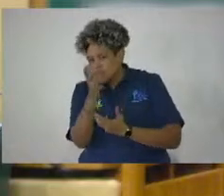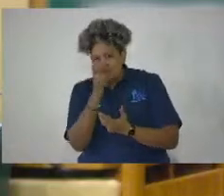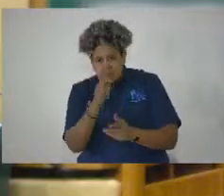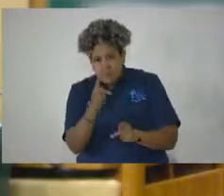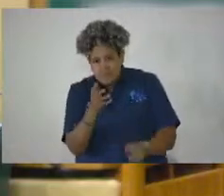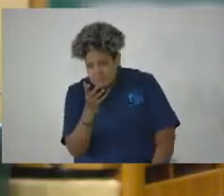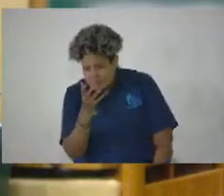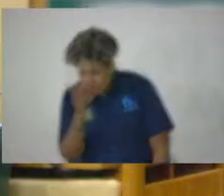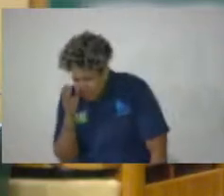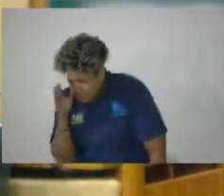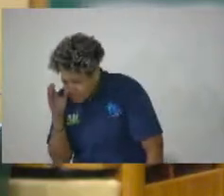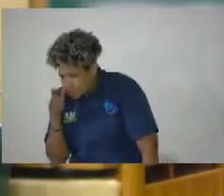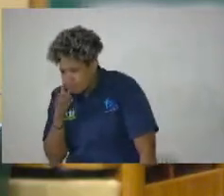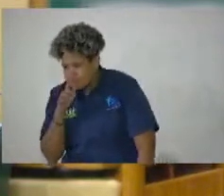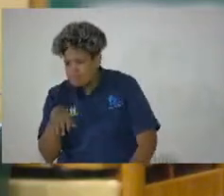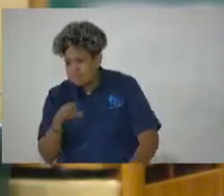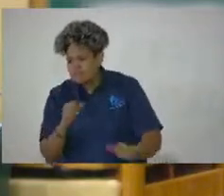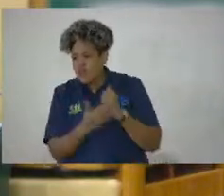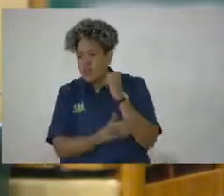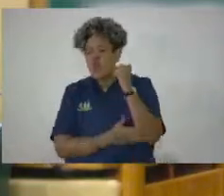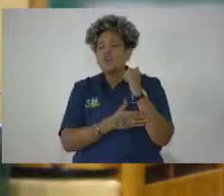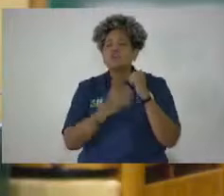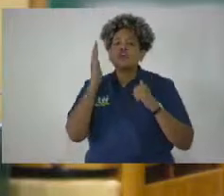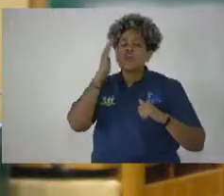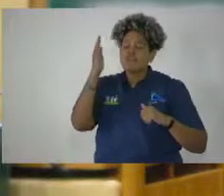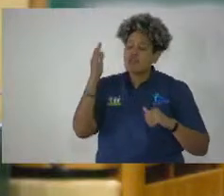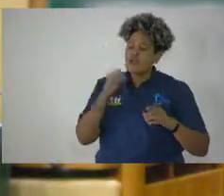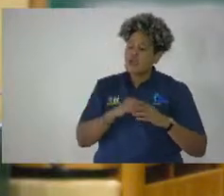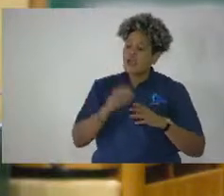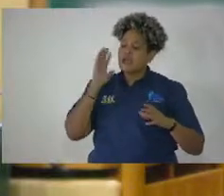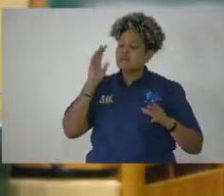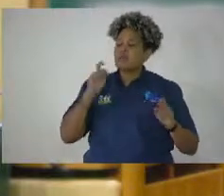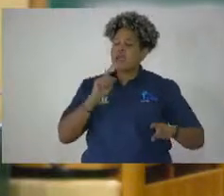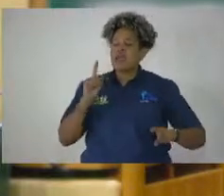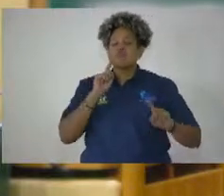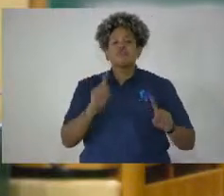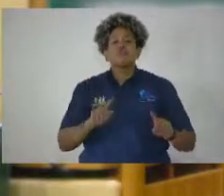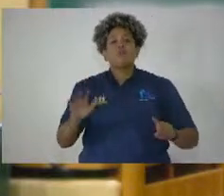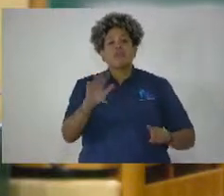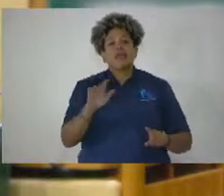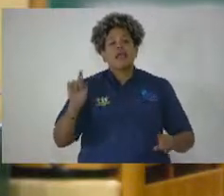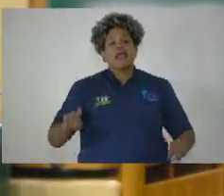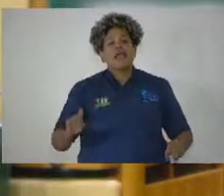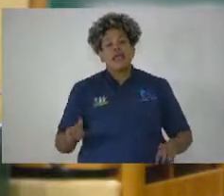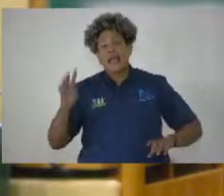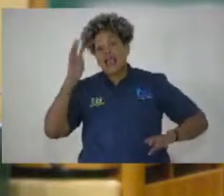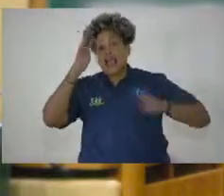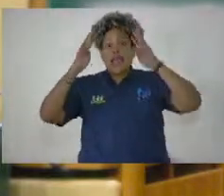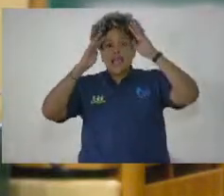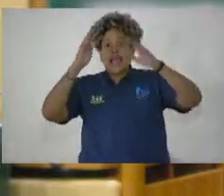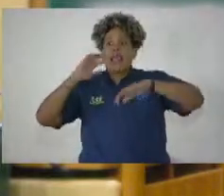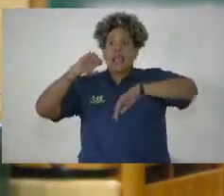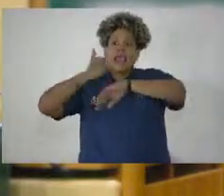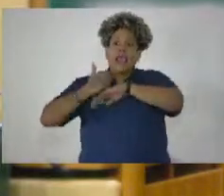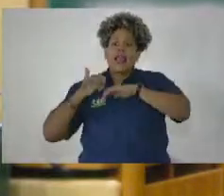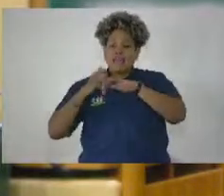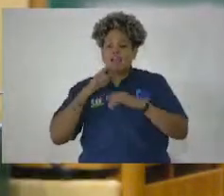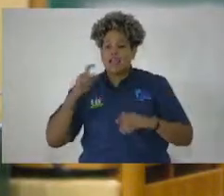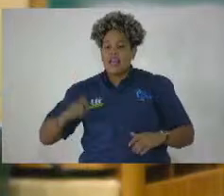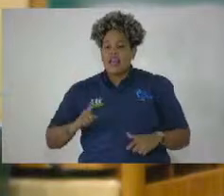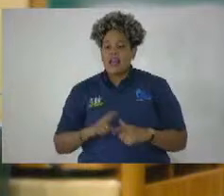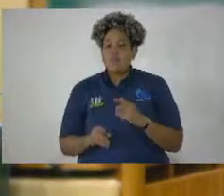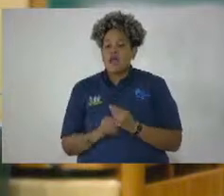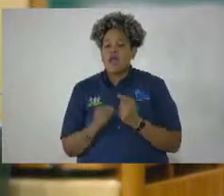people, taking the country into the future, Mr. Speaker, and responding to their needs, innovating as necessary, and